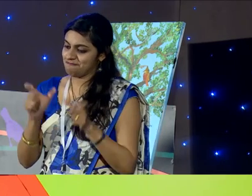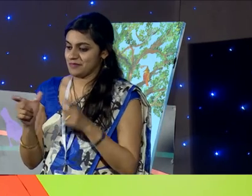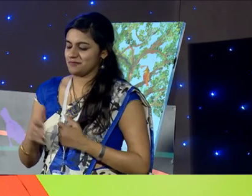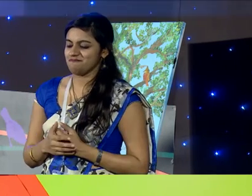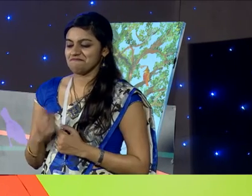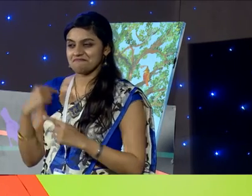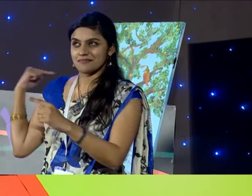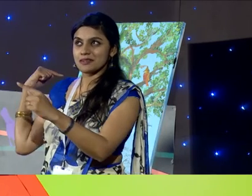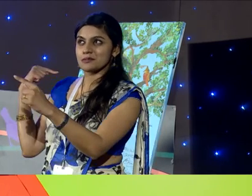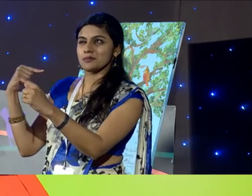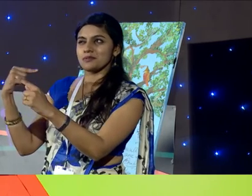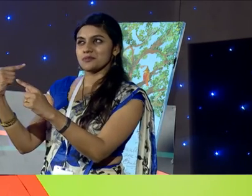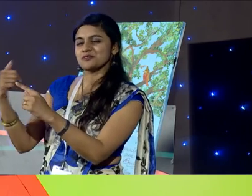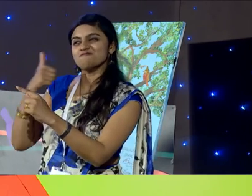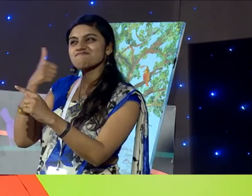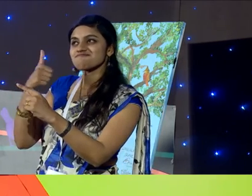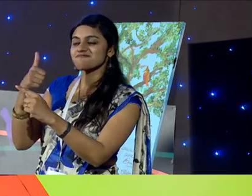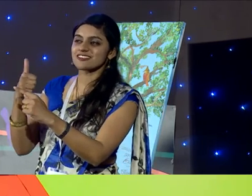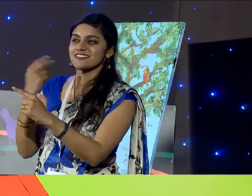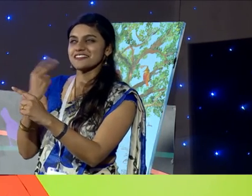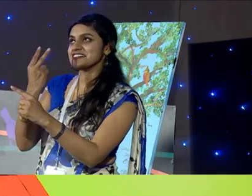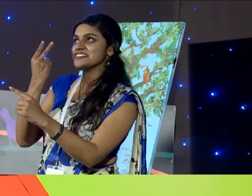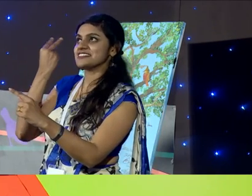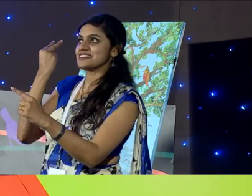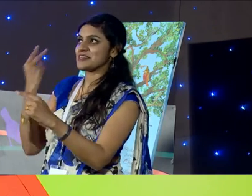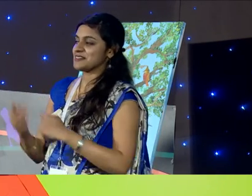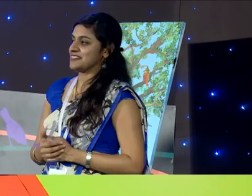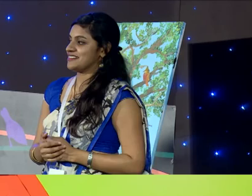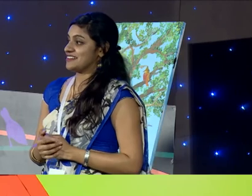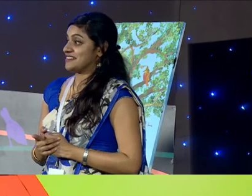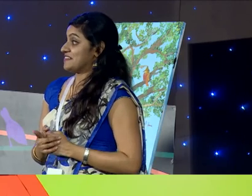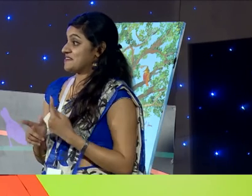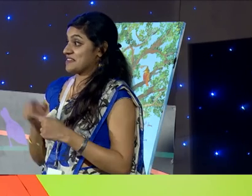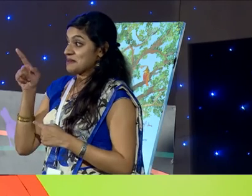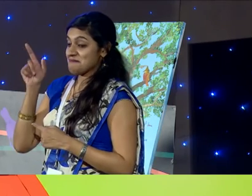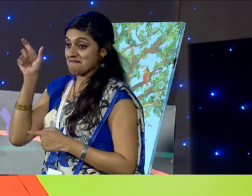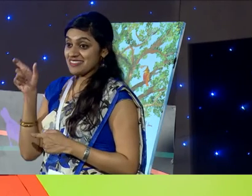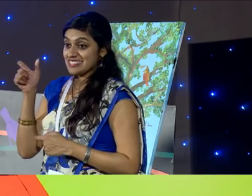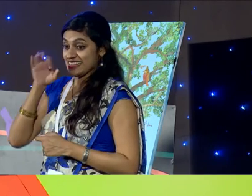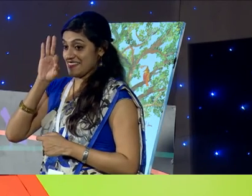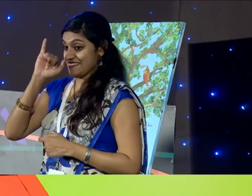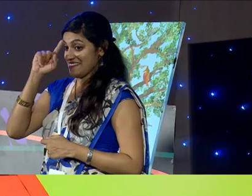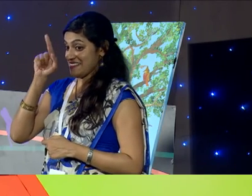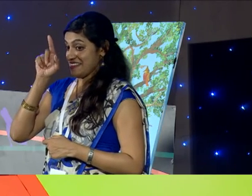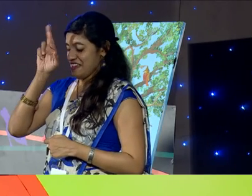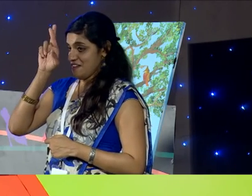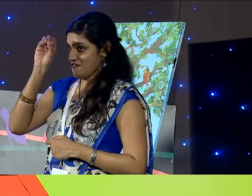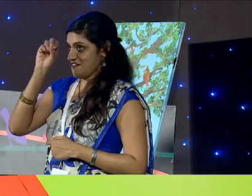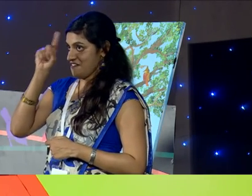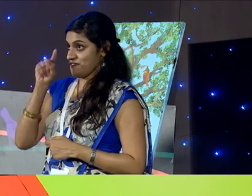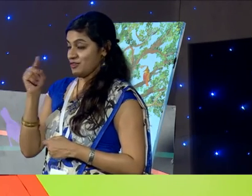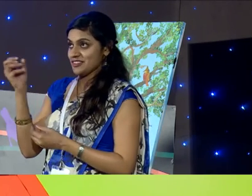rewarding journey, and you know, I wanted to share this with you when Feroz invited me. He told me clearly to tell you our journey, which I've tried to